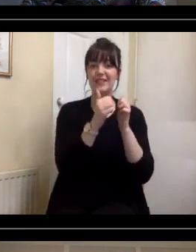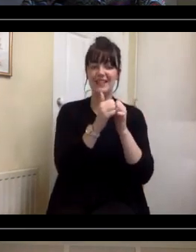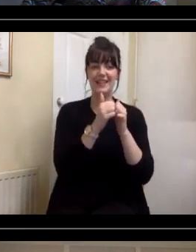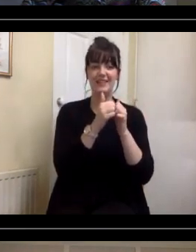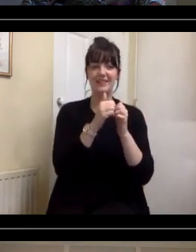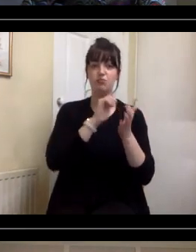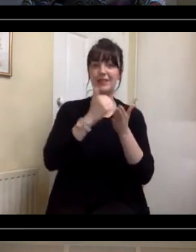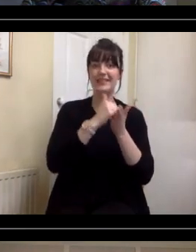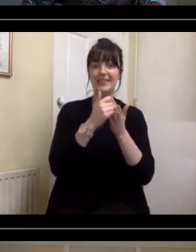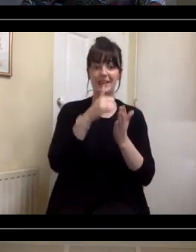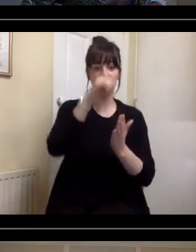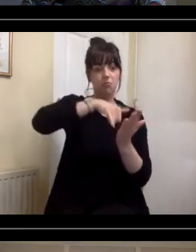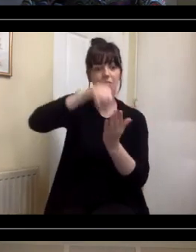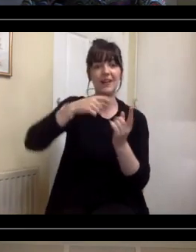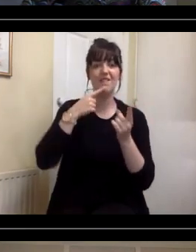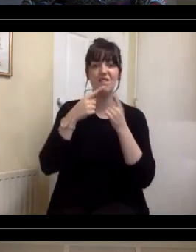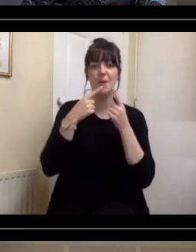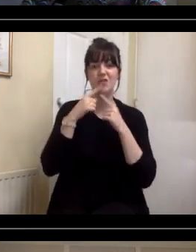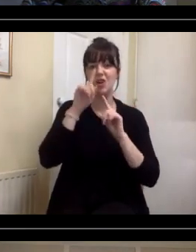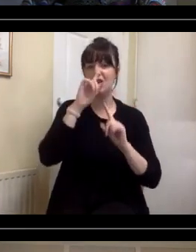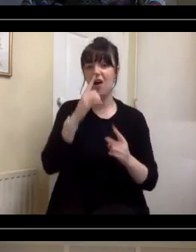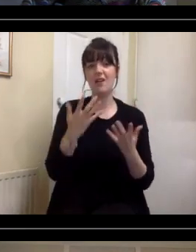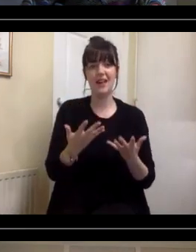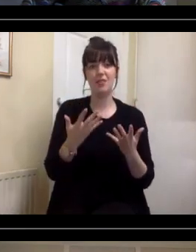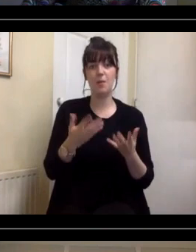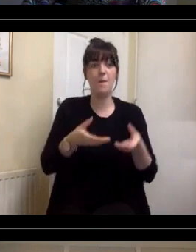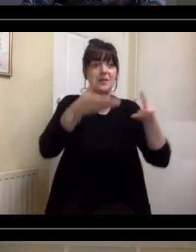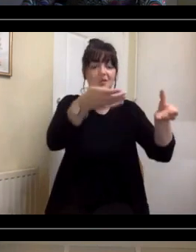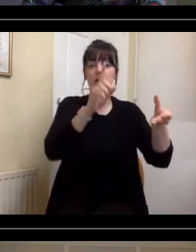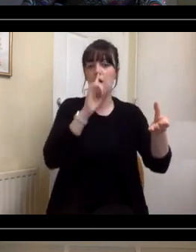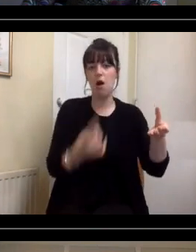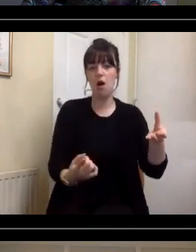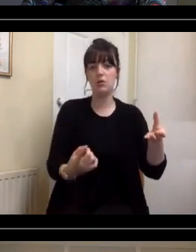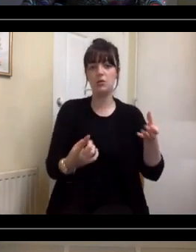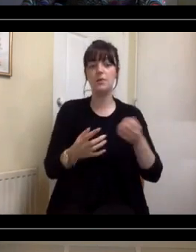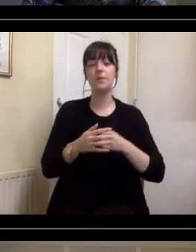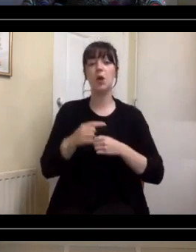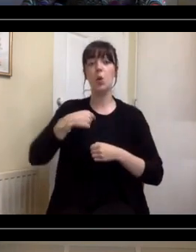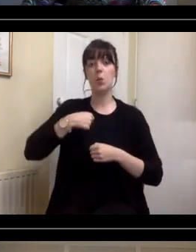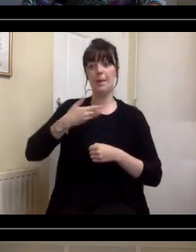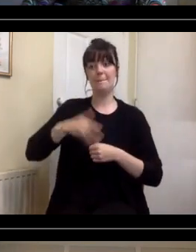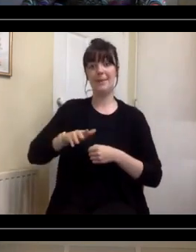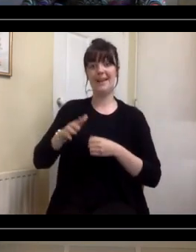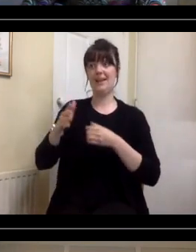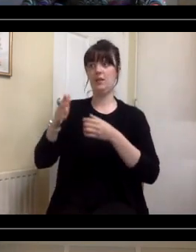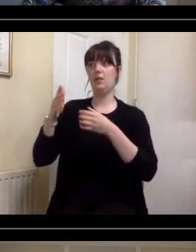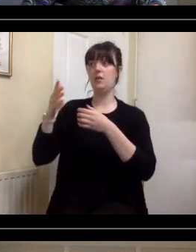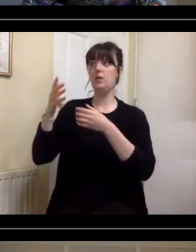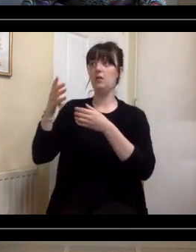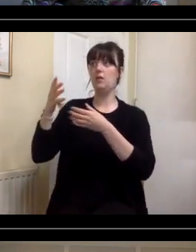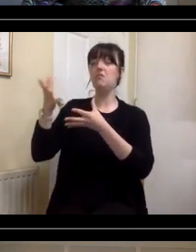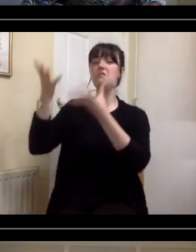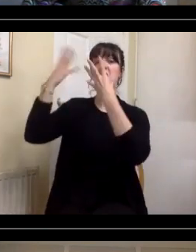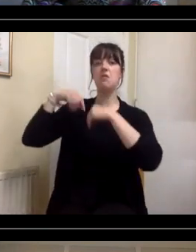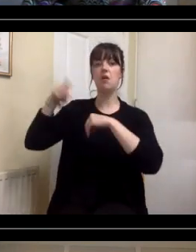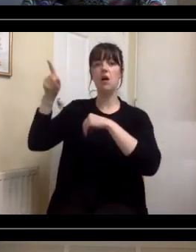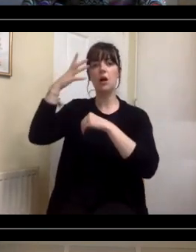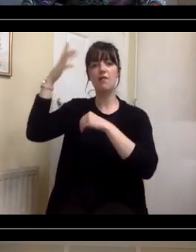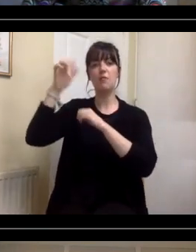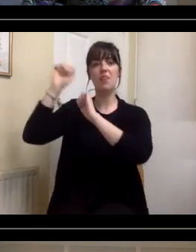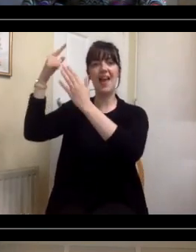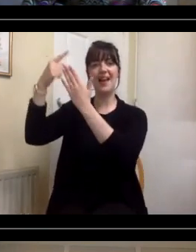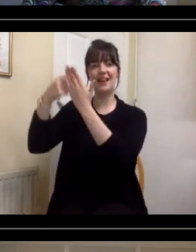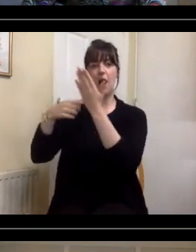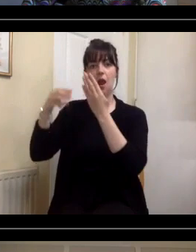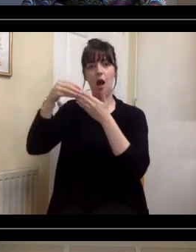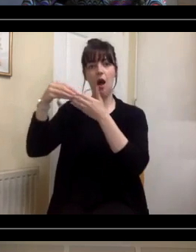we have done is we've worked completely in alignment with the government's guidelines about how to engage with the public